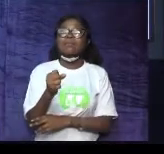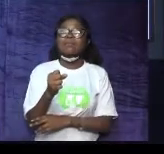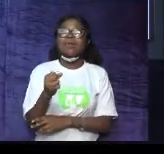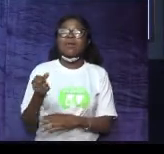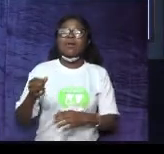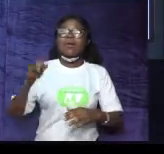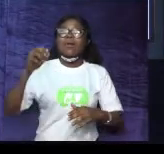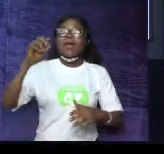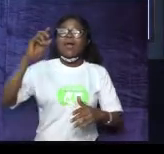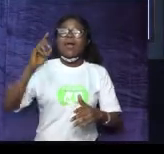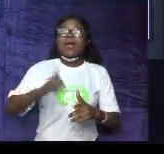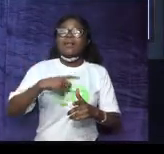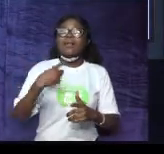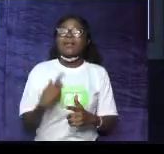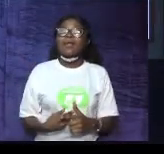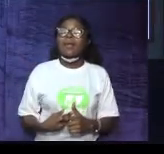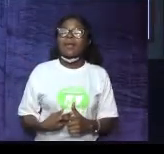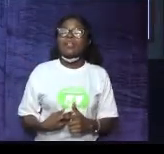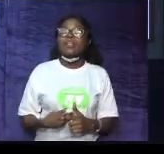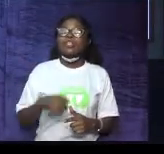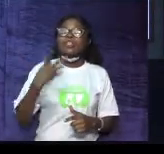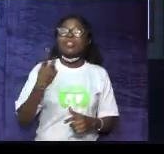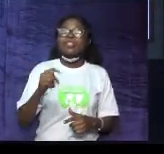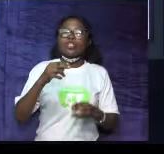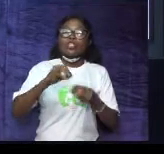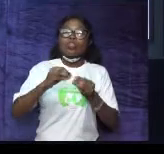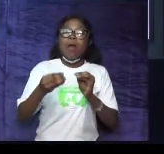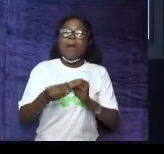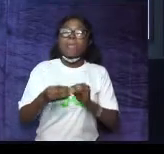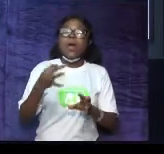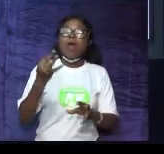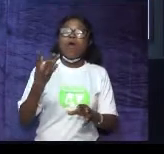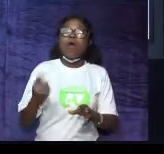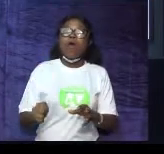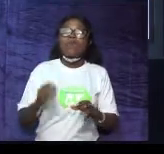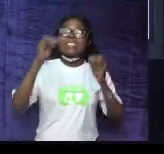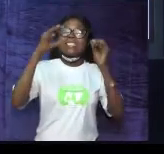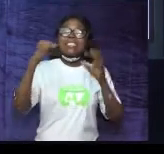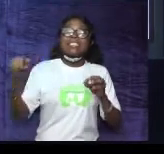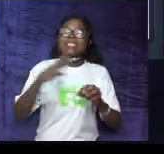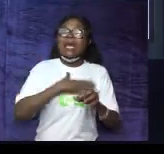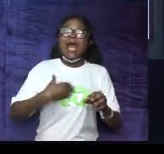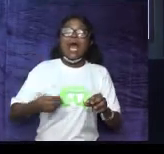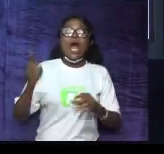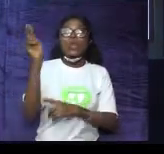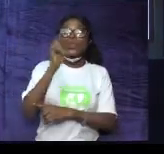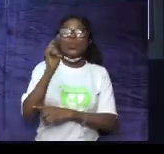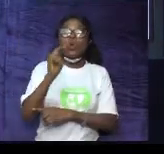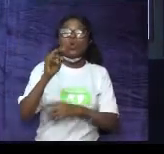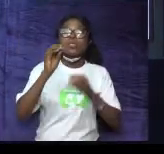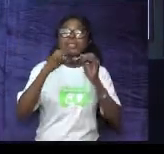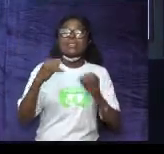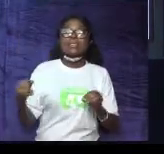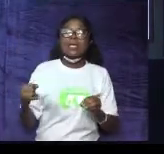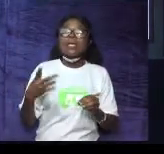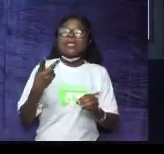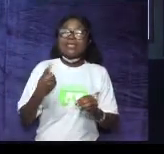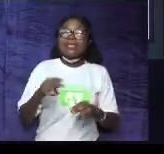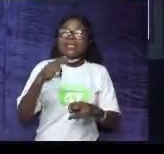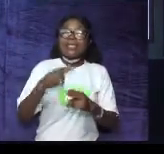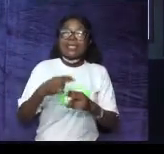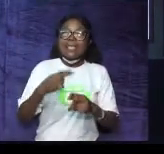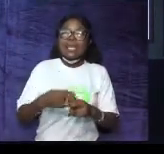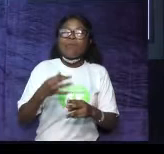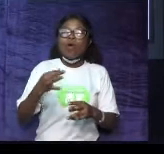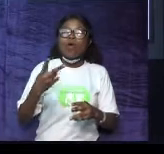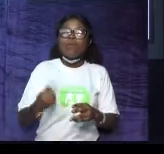names. Then the number of teaching and non-teaching staff in your school. The name of the